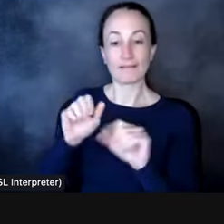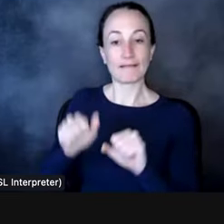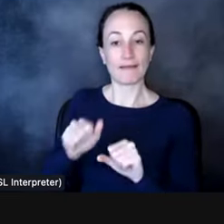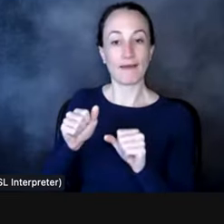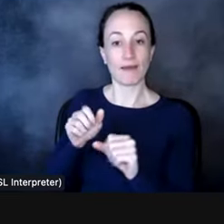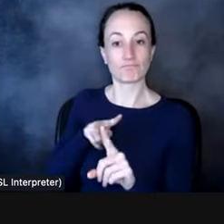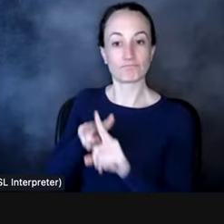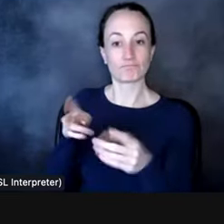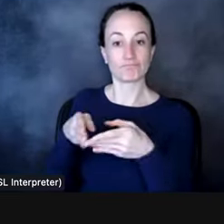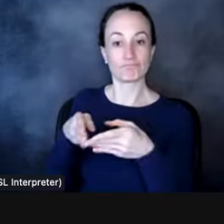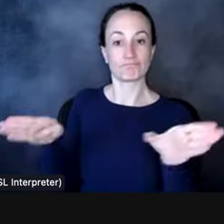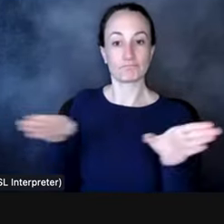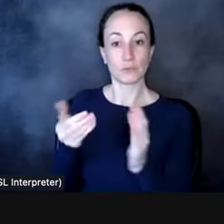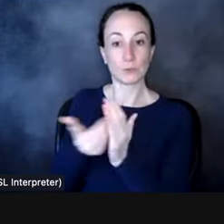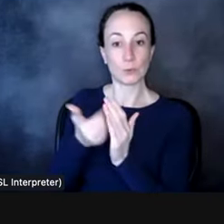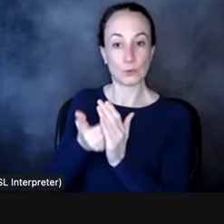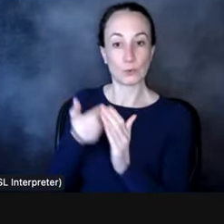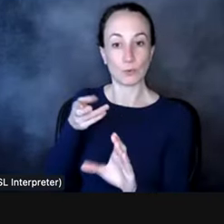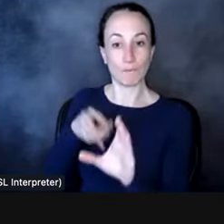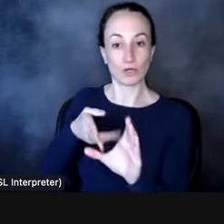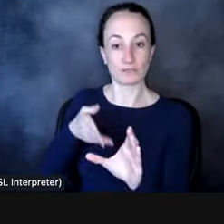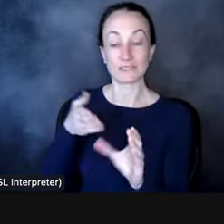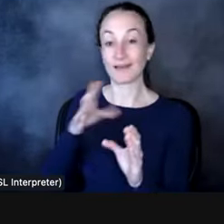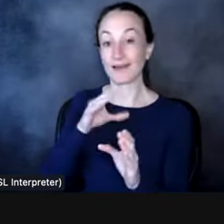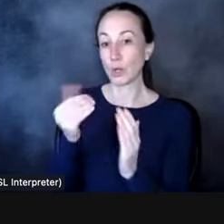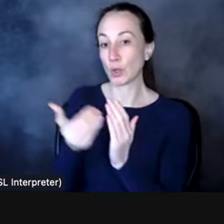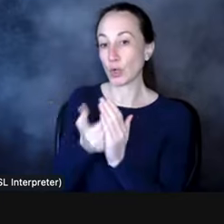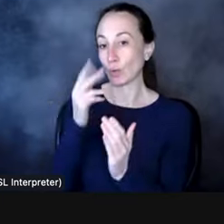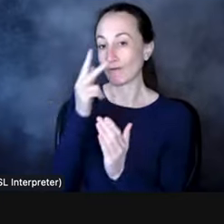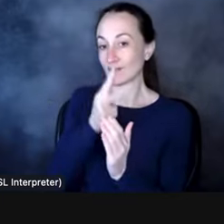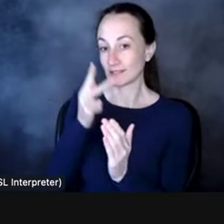participants and new phenotypes in the test meta set.